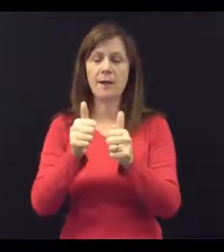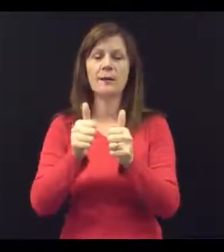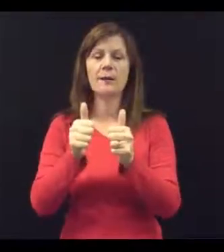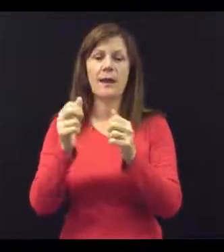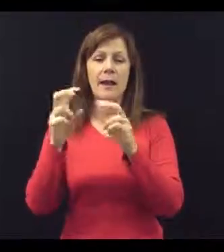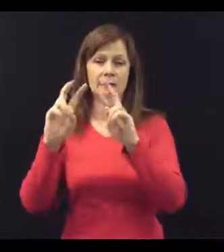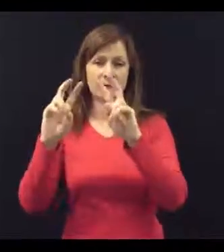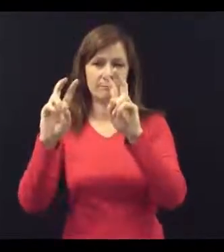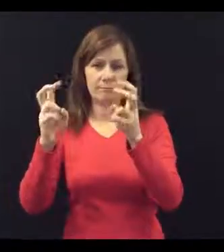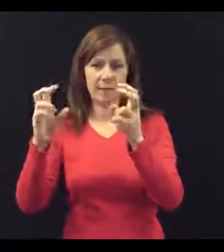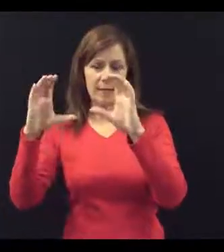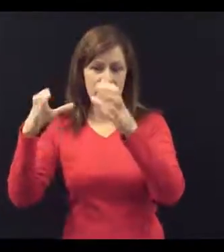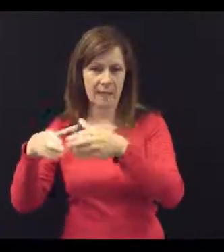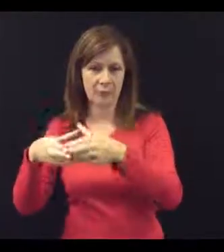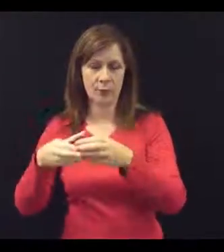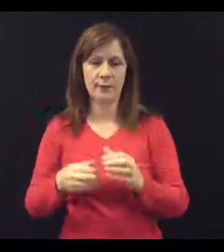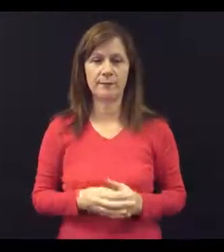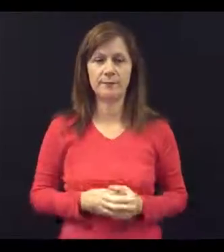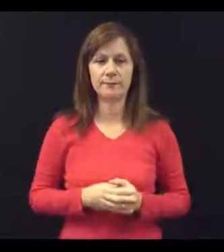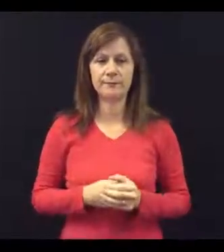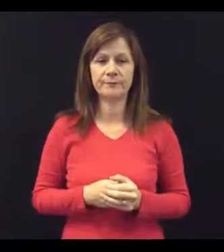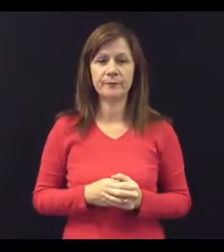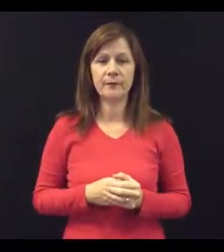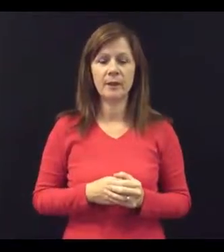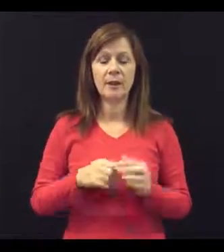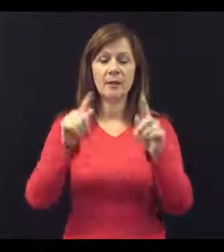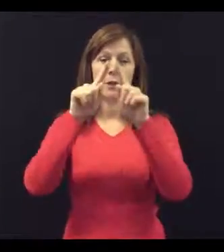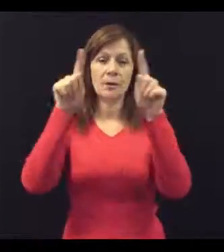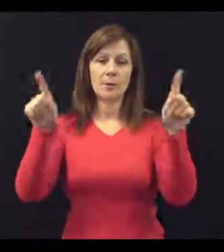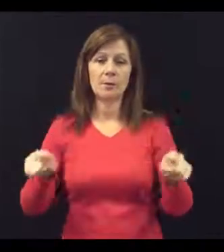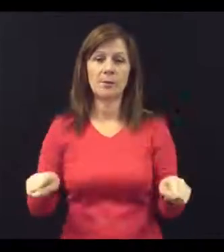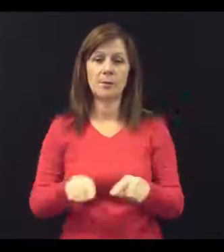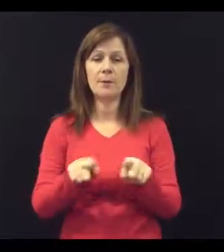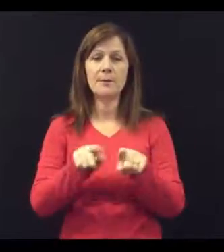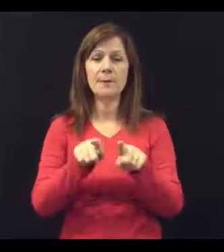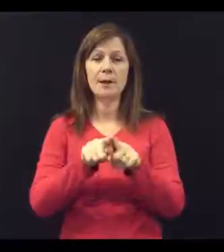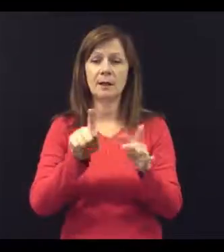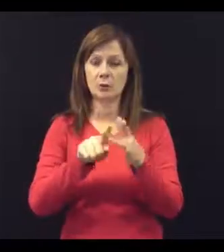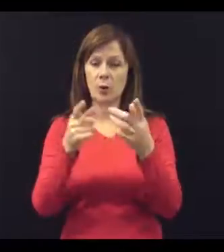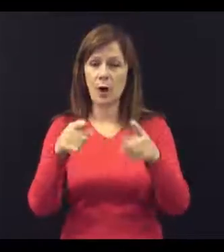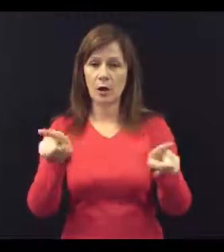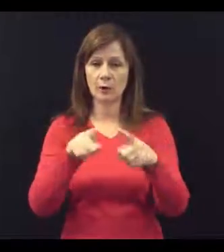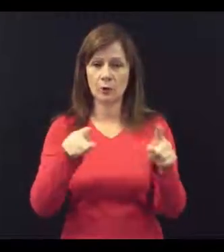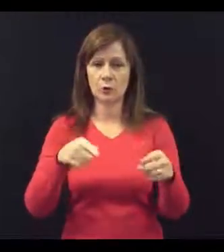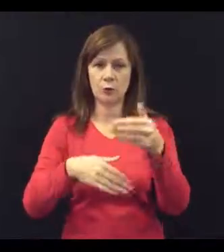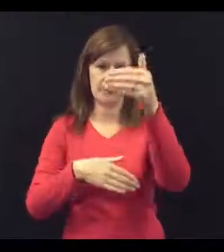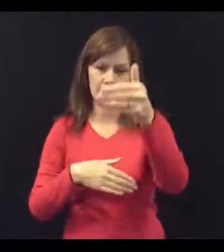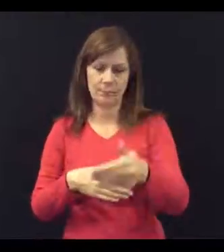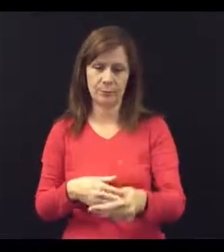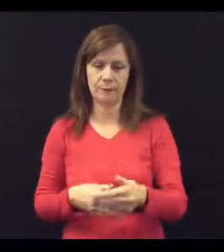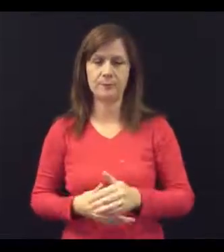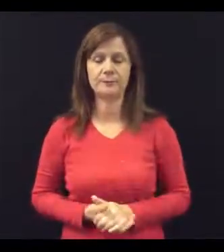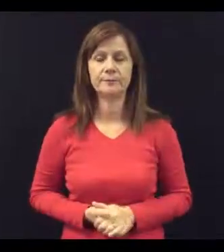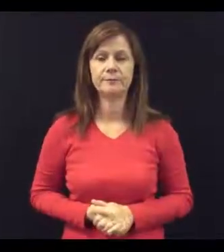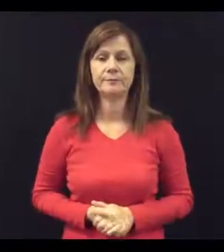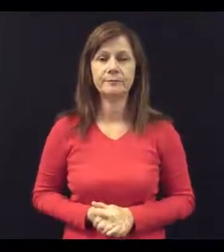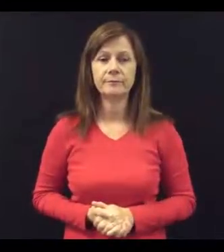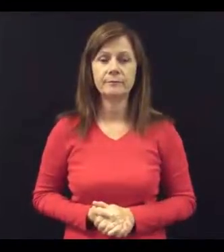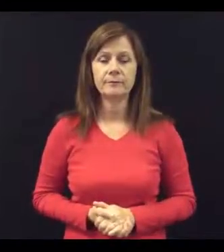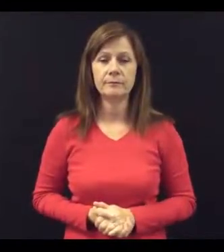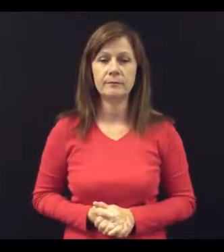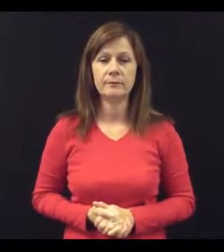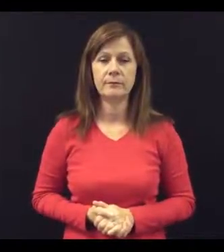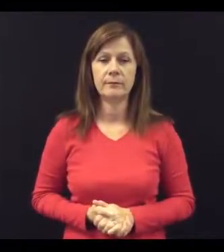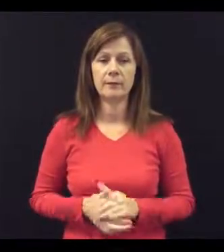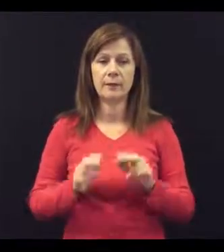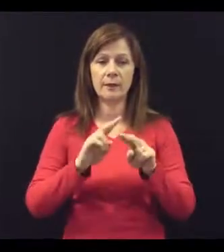Purchased. The layout of the iBooks store is similar to both the App Store and iTunes music stores, so I won't go through it in